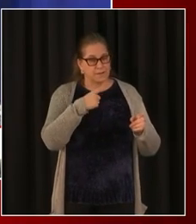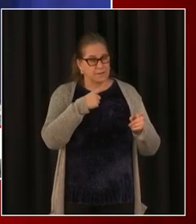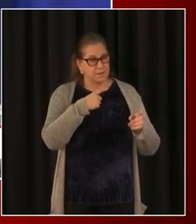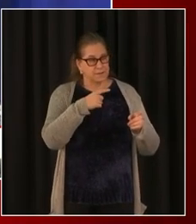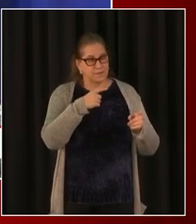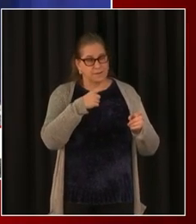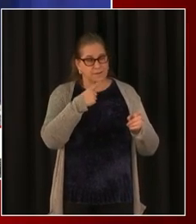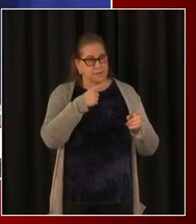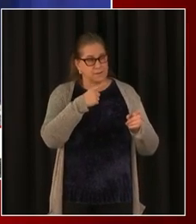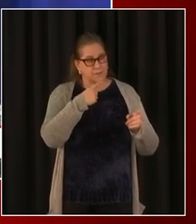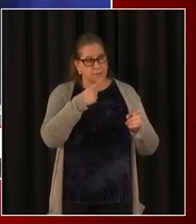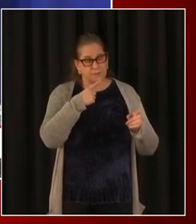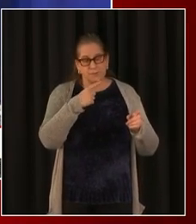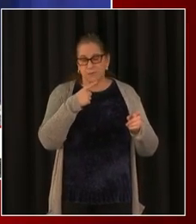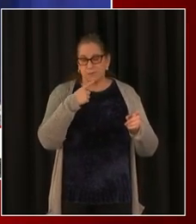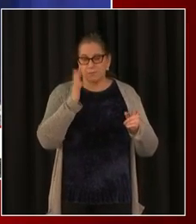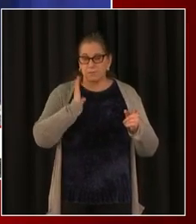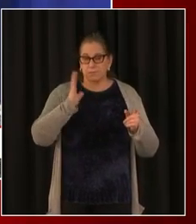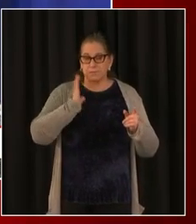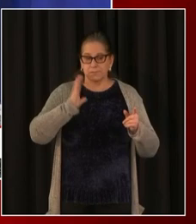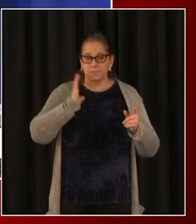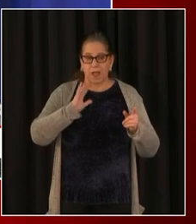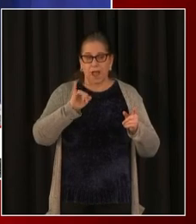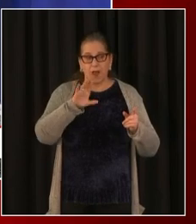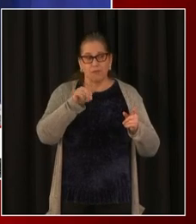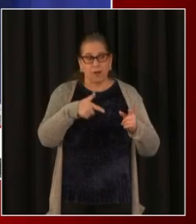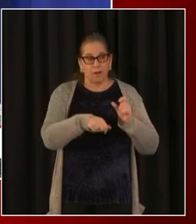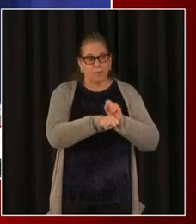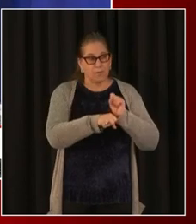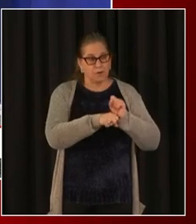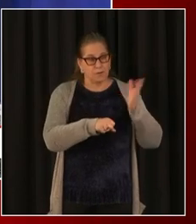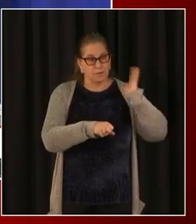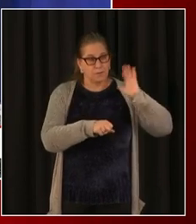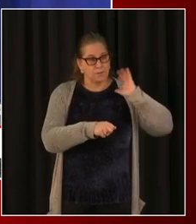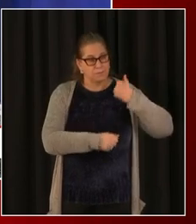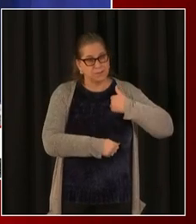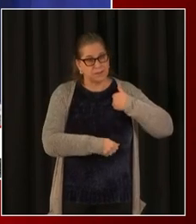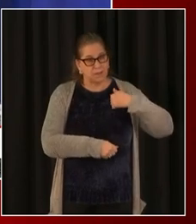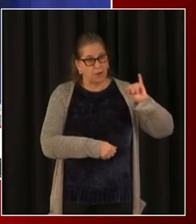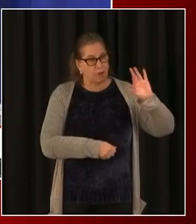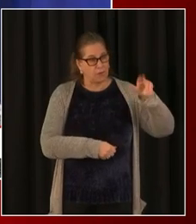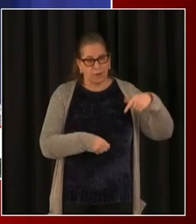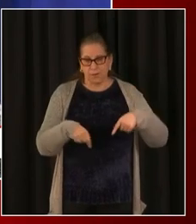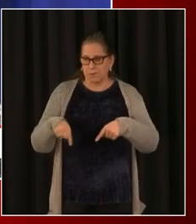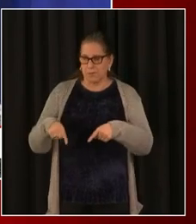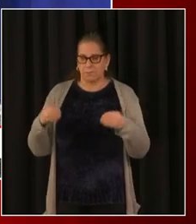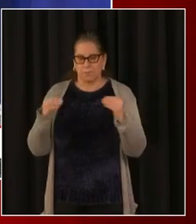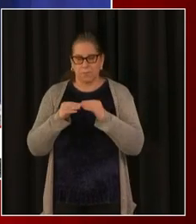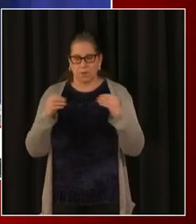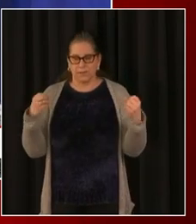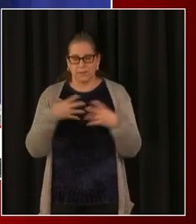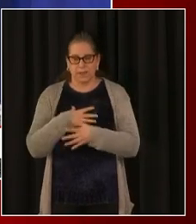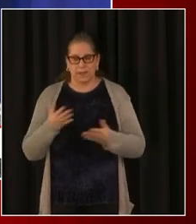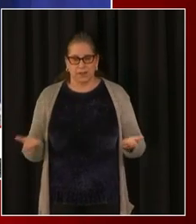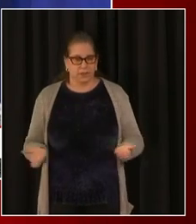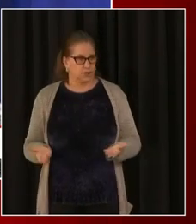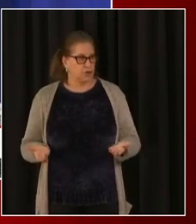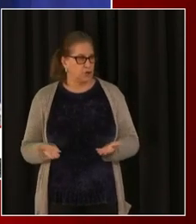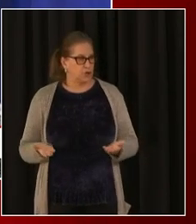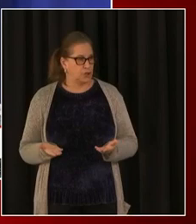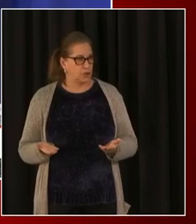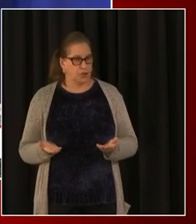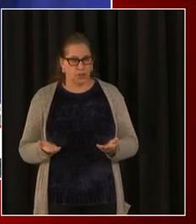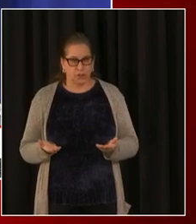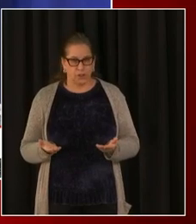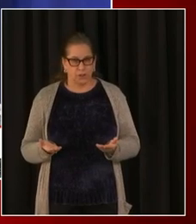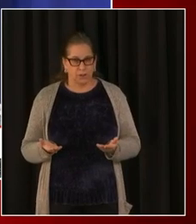their time in combat. So I think that really just kind of speaks to the level of concern that we have as a city, as a government. If